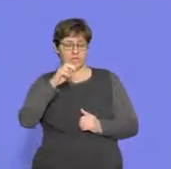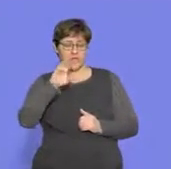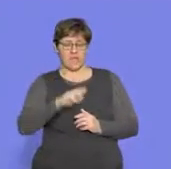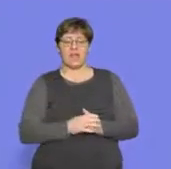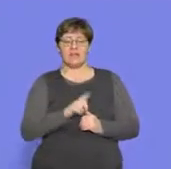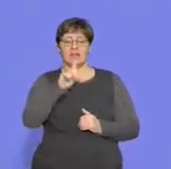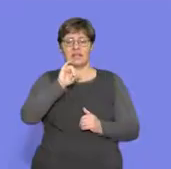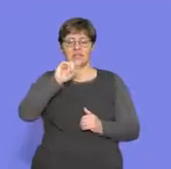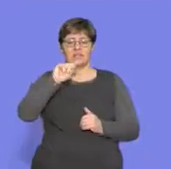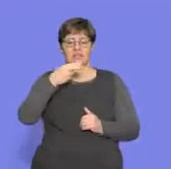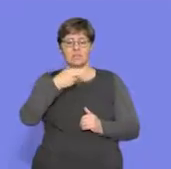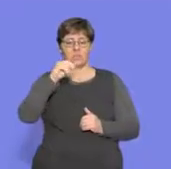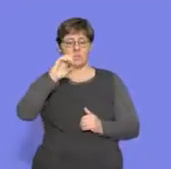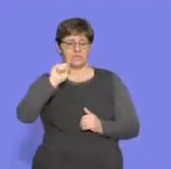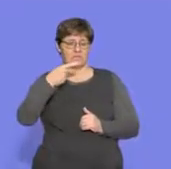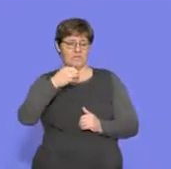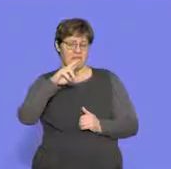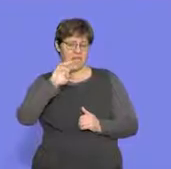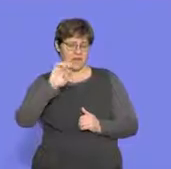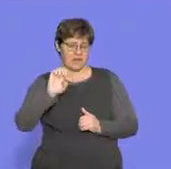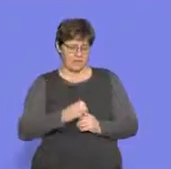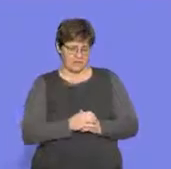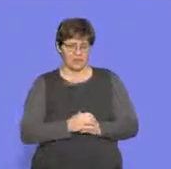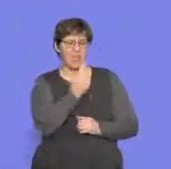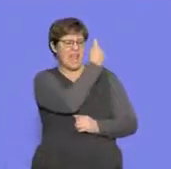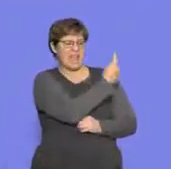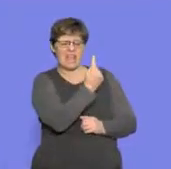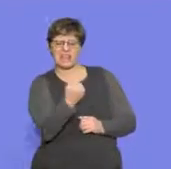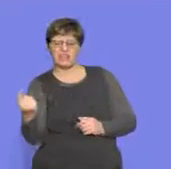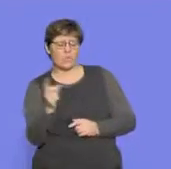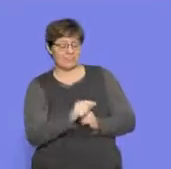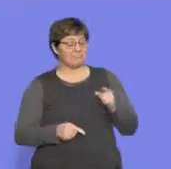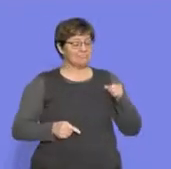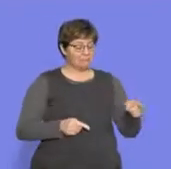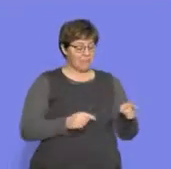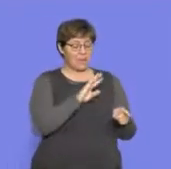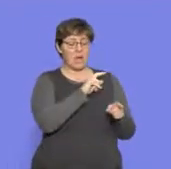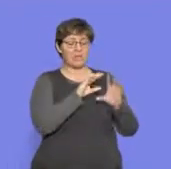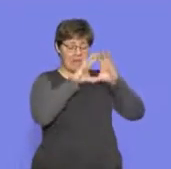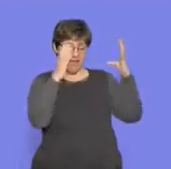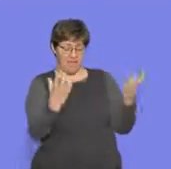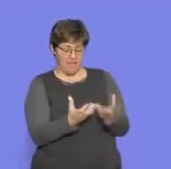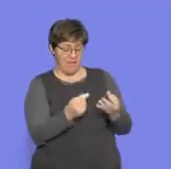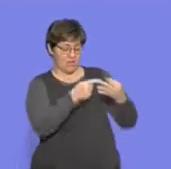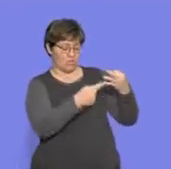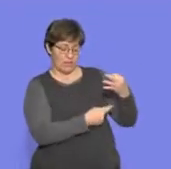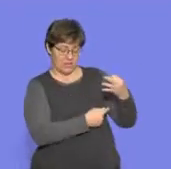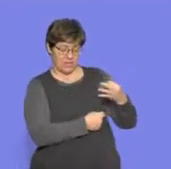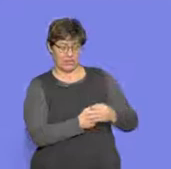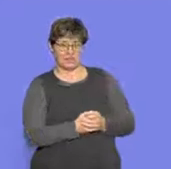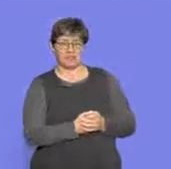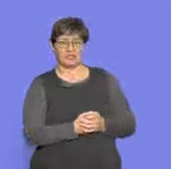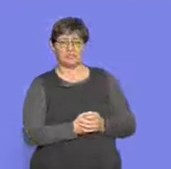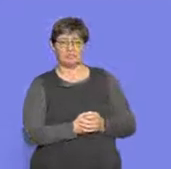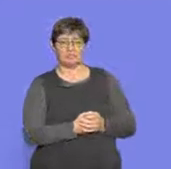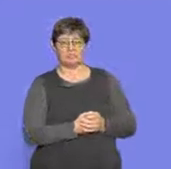lithosphere. Let's take each one of these and get the context to what they mean. The biosphere consists of, as you would look at this image,